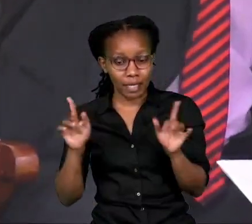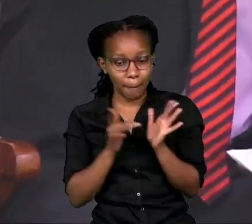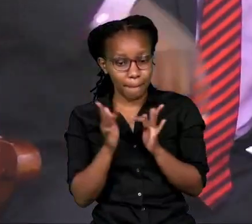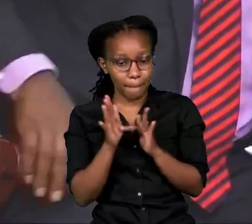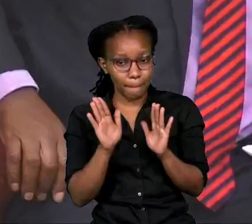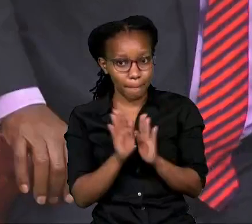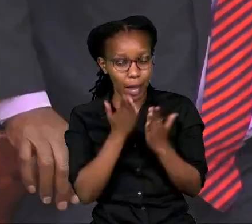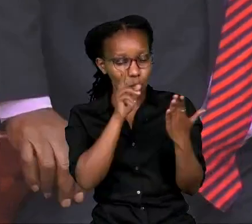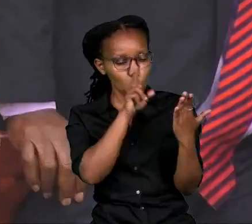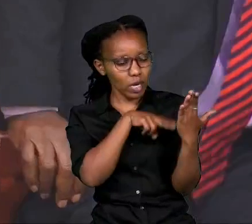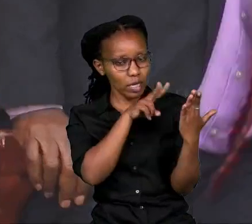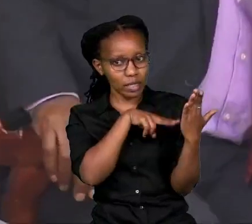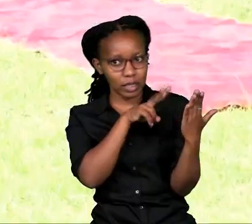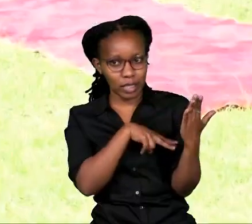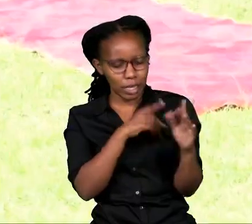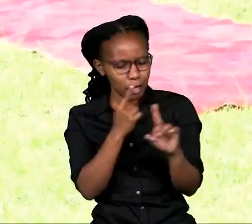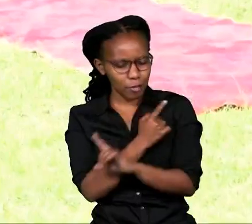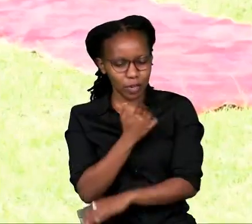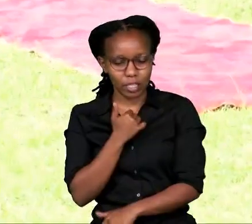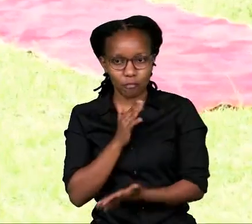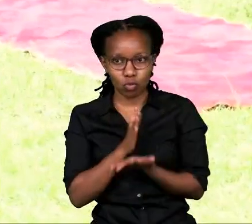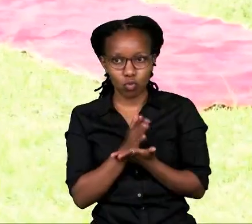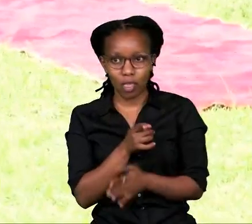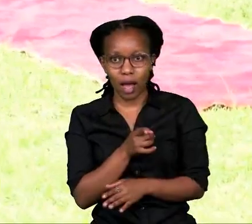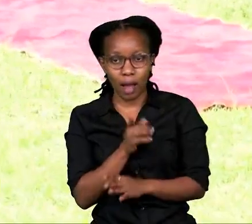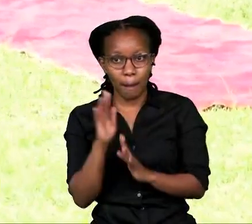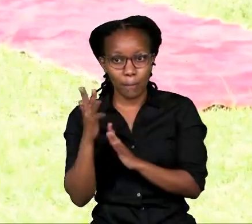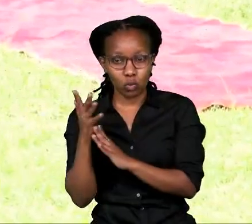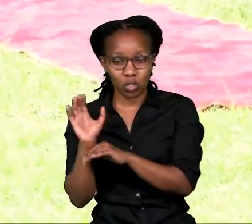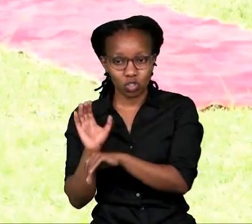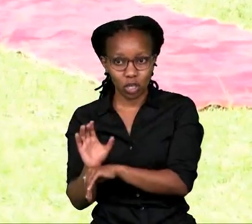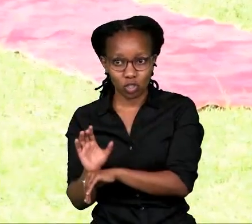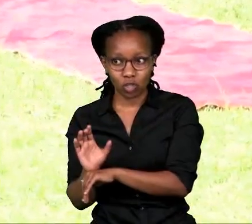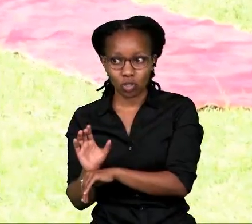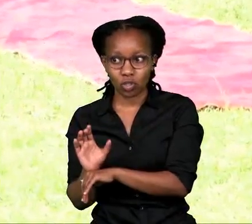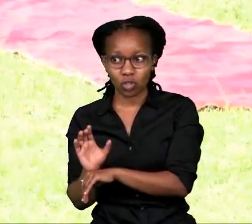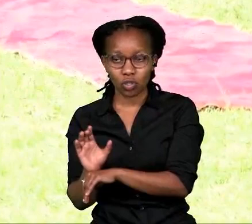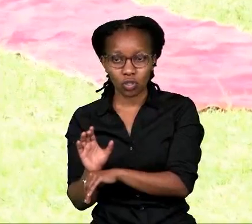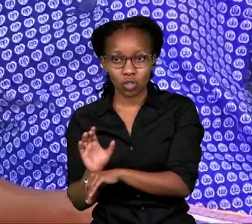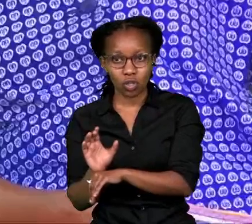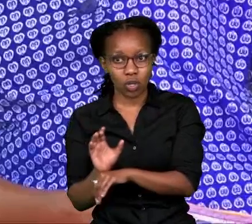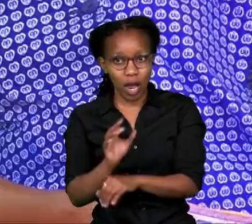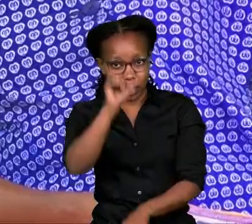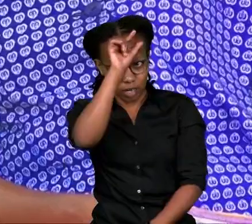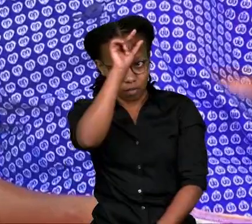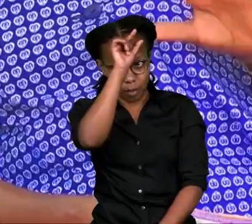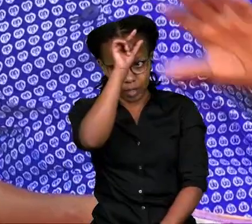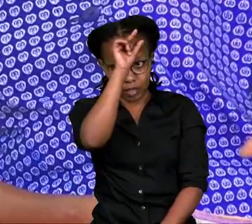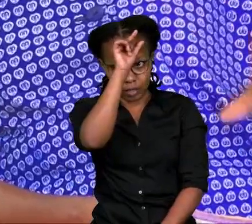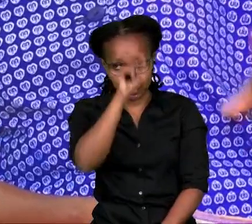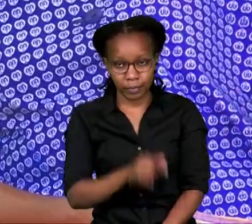see a very clear distinction between the church and the state and the government of the